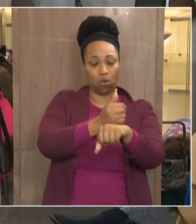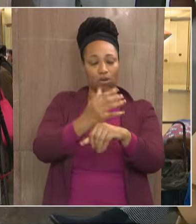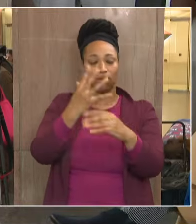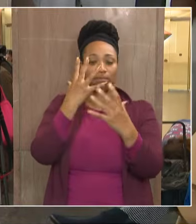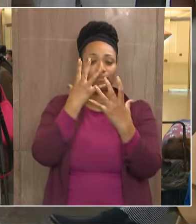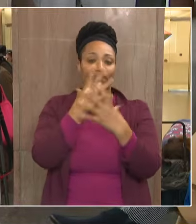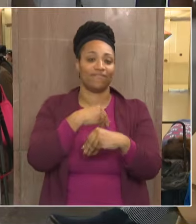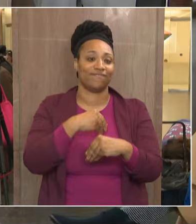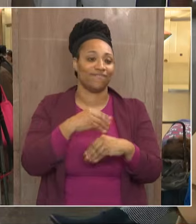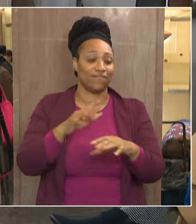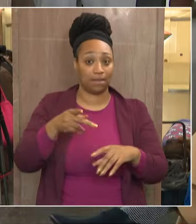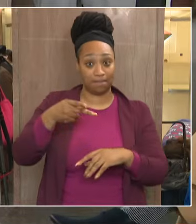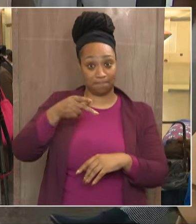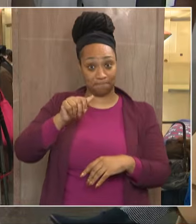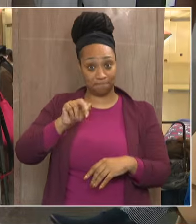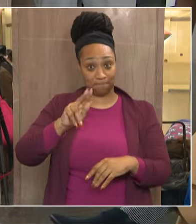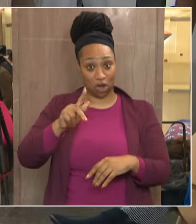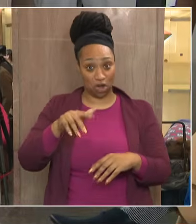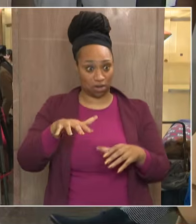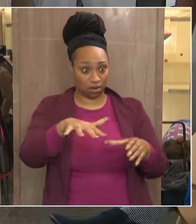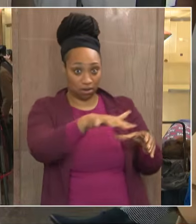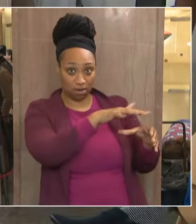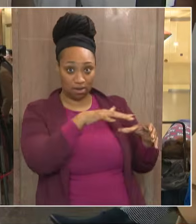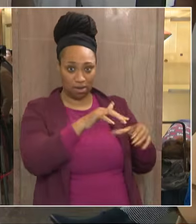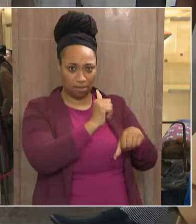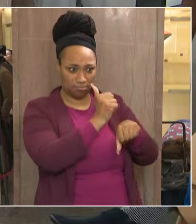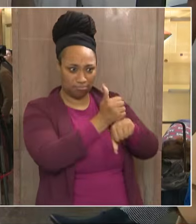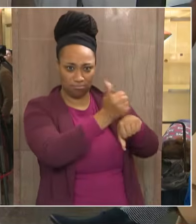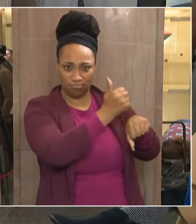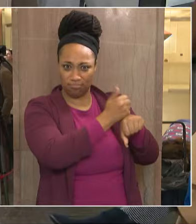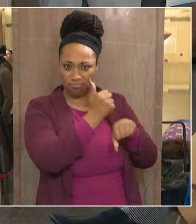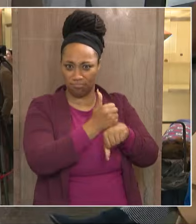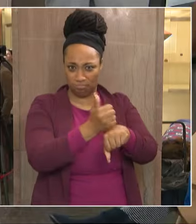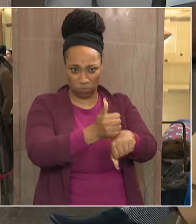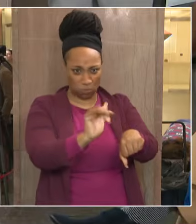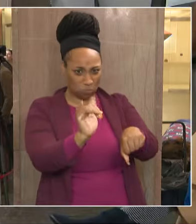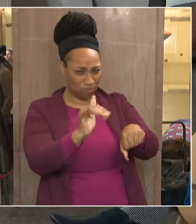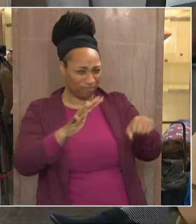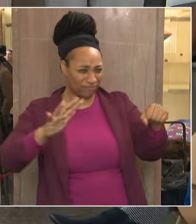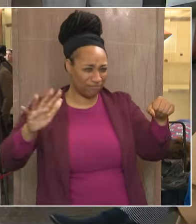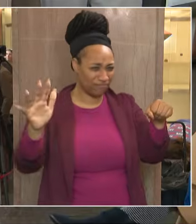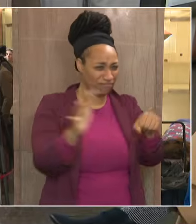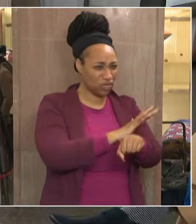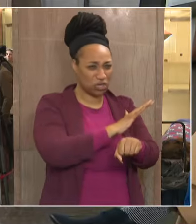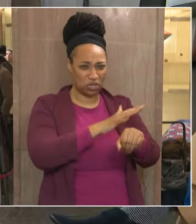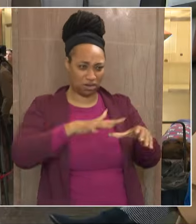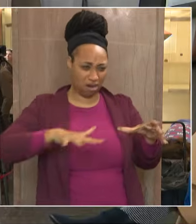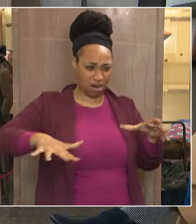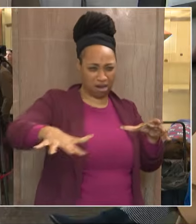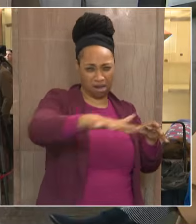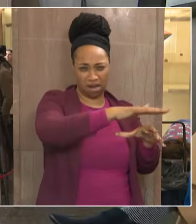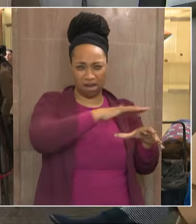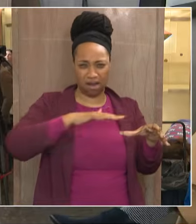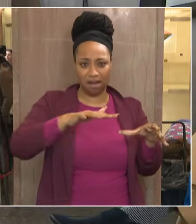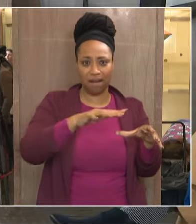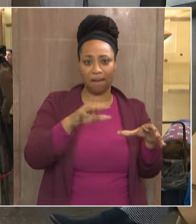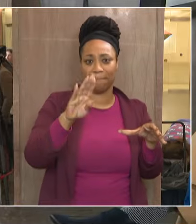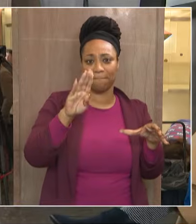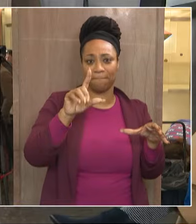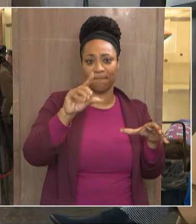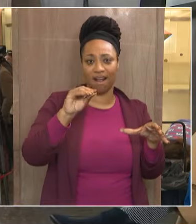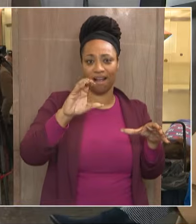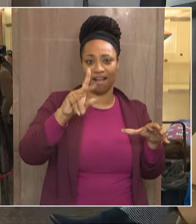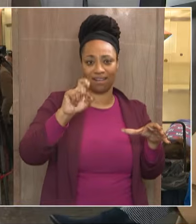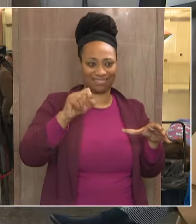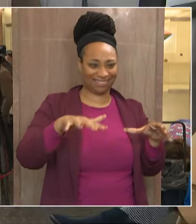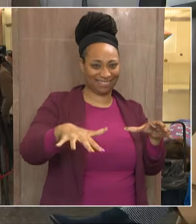installed throughout, but most notably spanning a whole block of M Street between 18th and